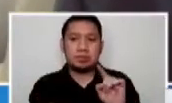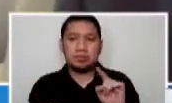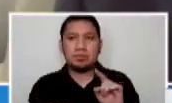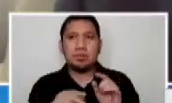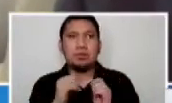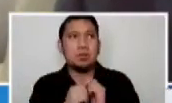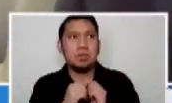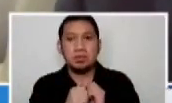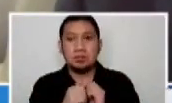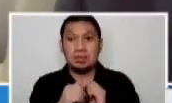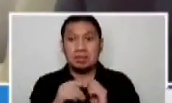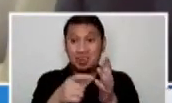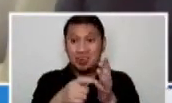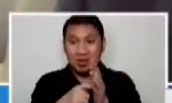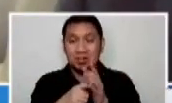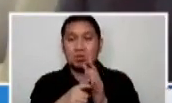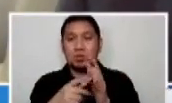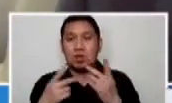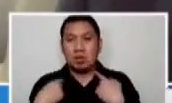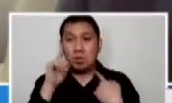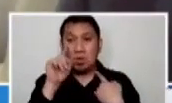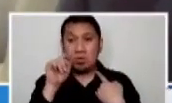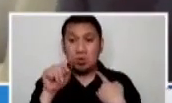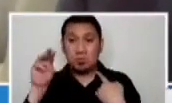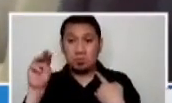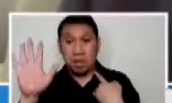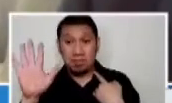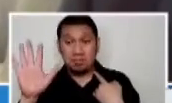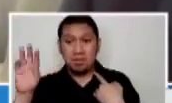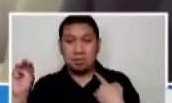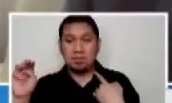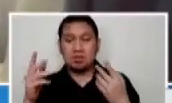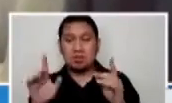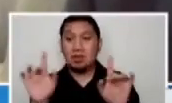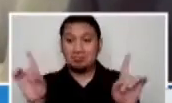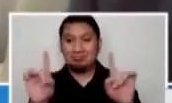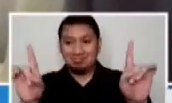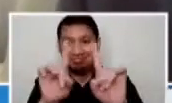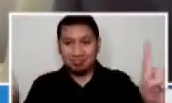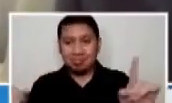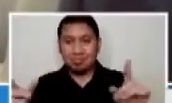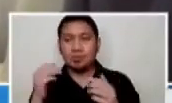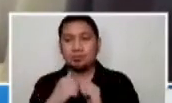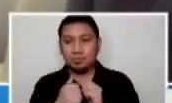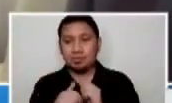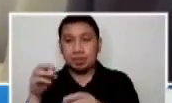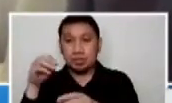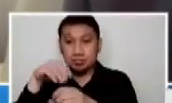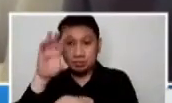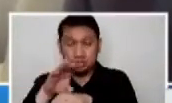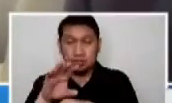Thailand, they allowed the prayer there ng Eid al-Fitr, but merong social distancing